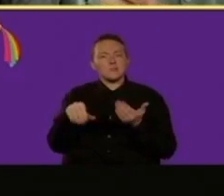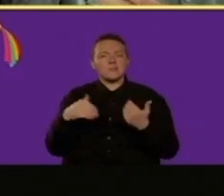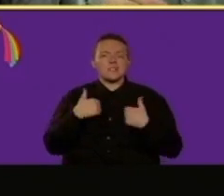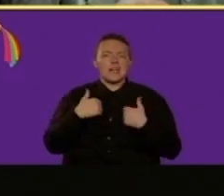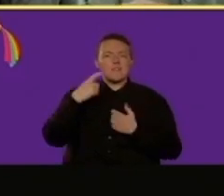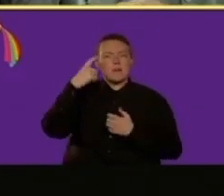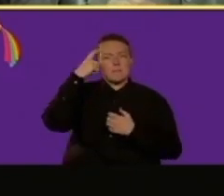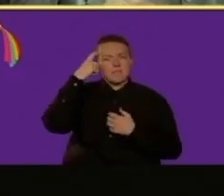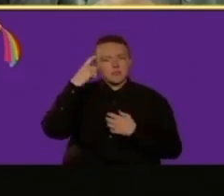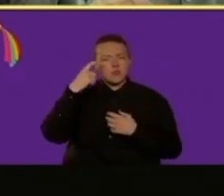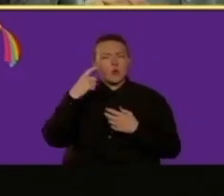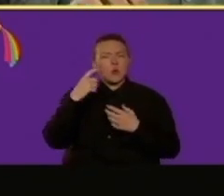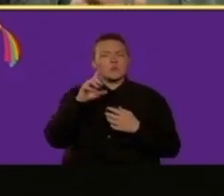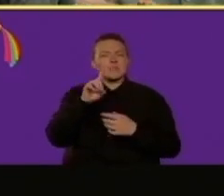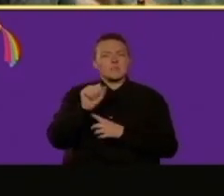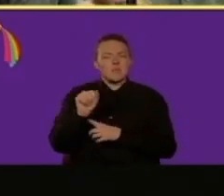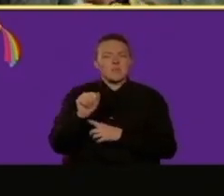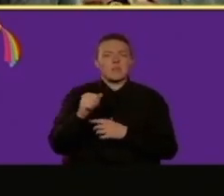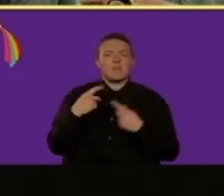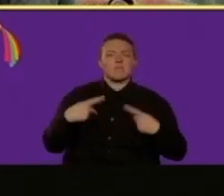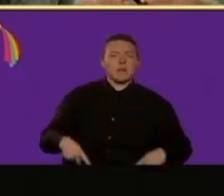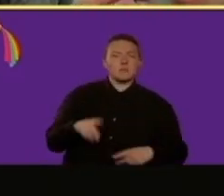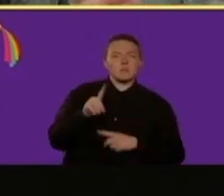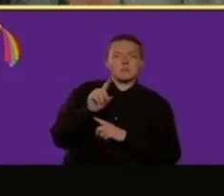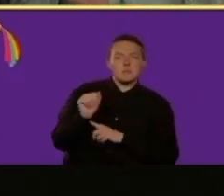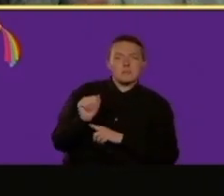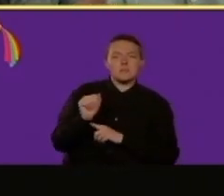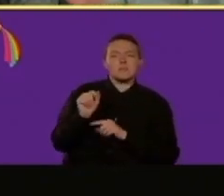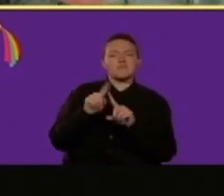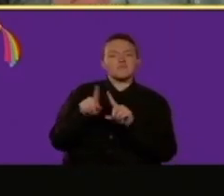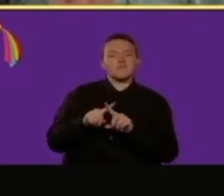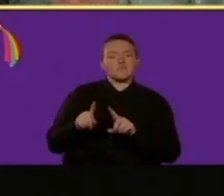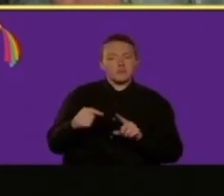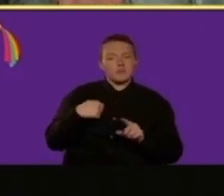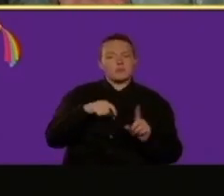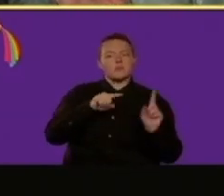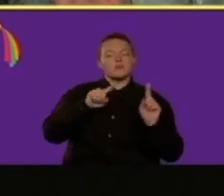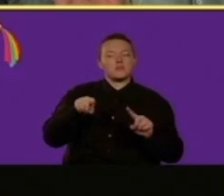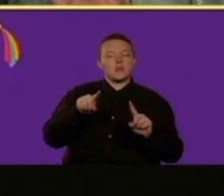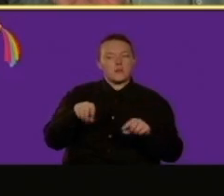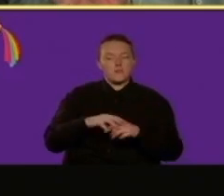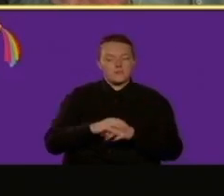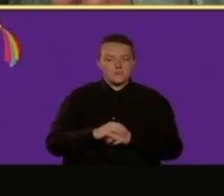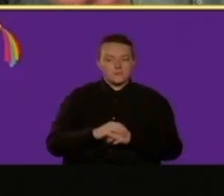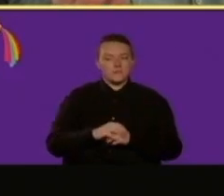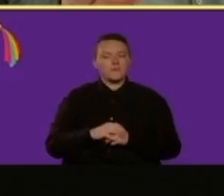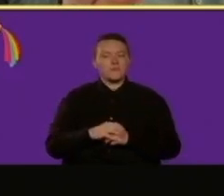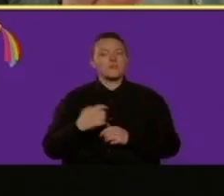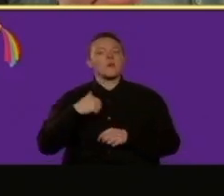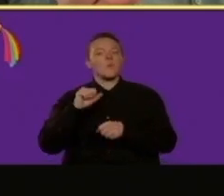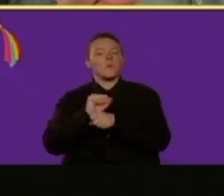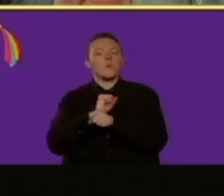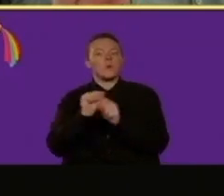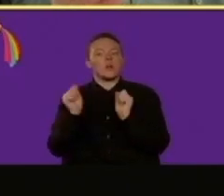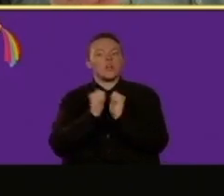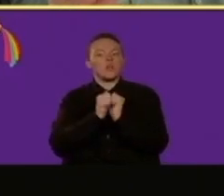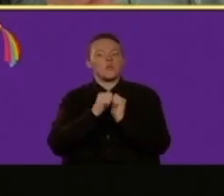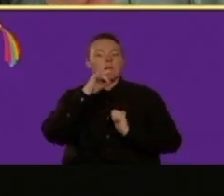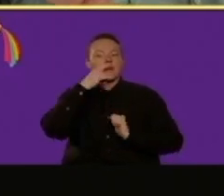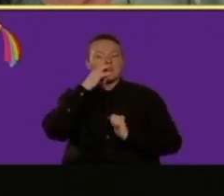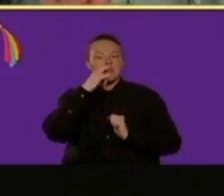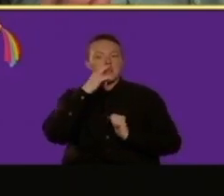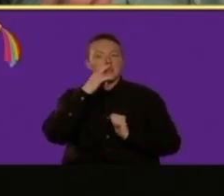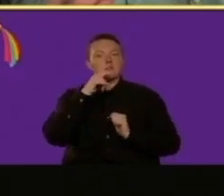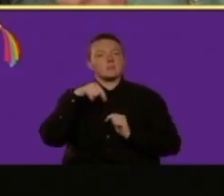to create their own characters because it's just like Scratch. You can create anything. But we had